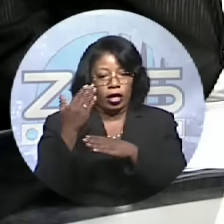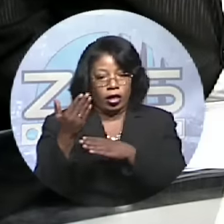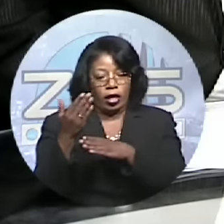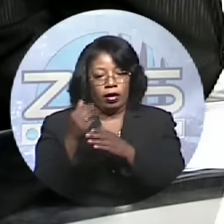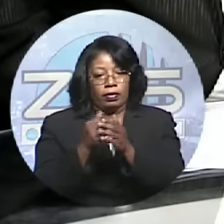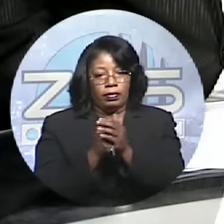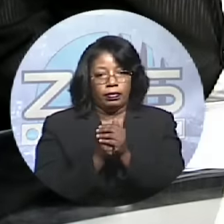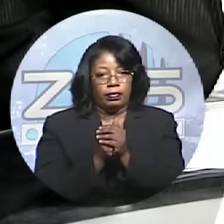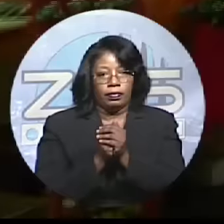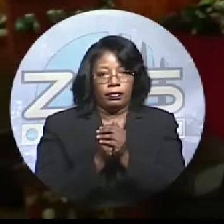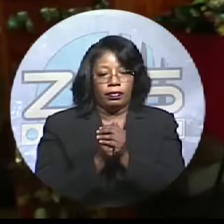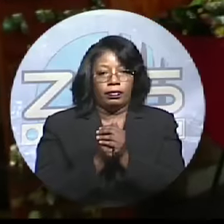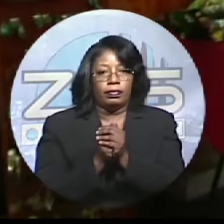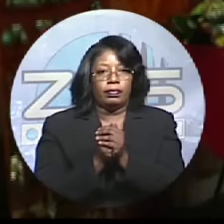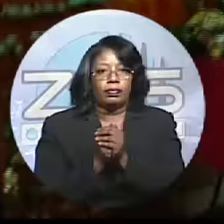more.